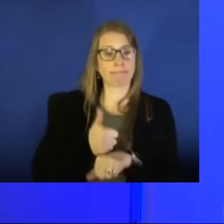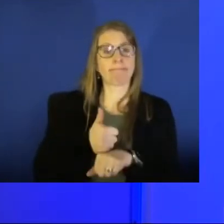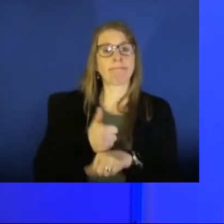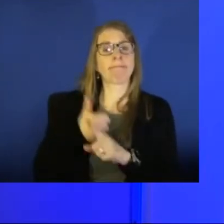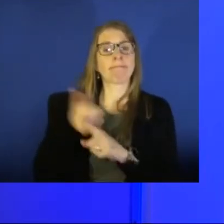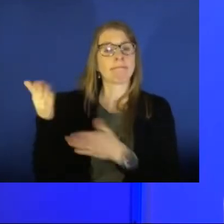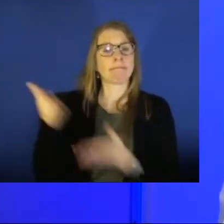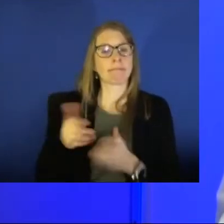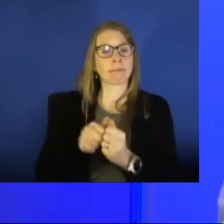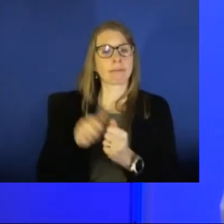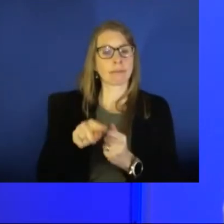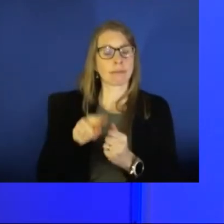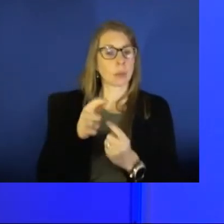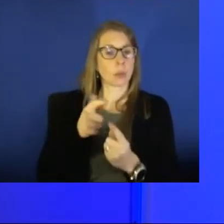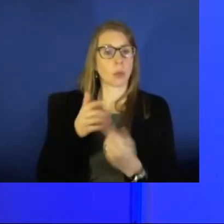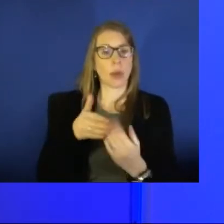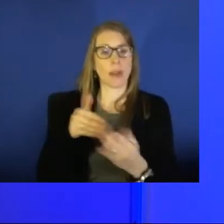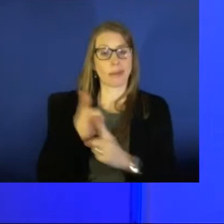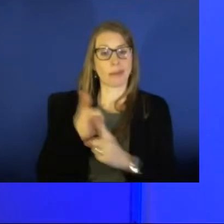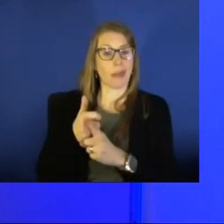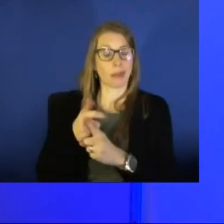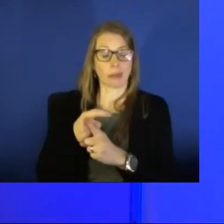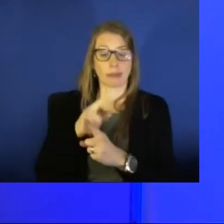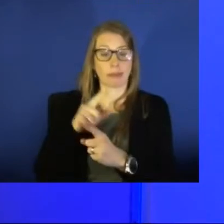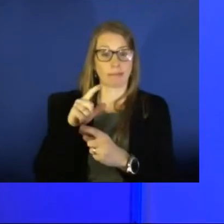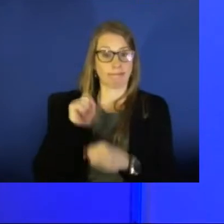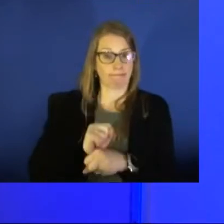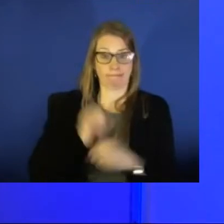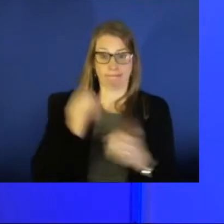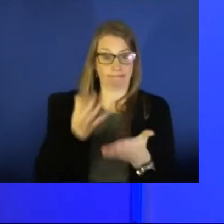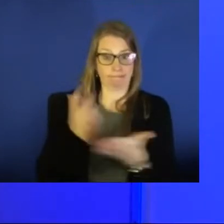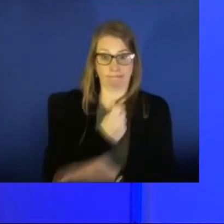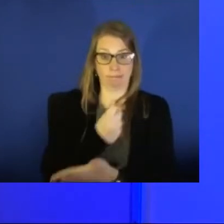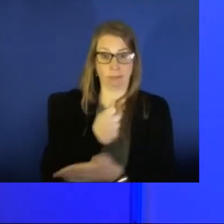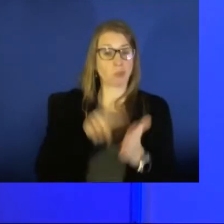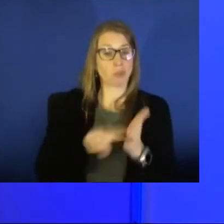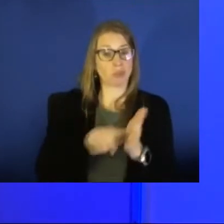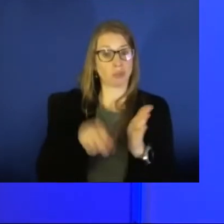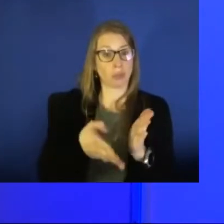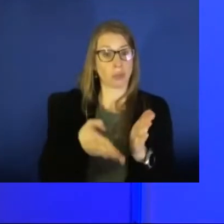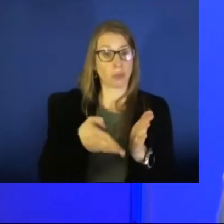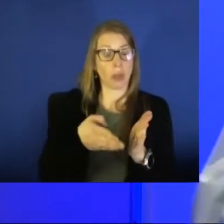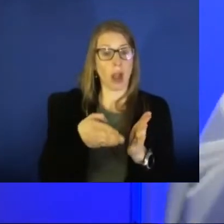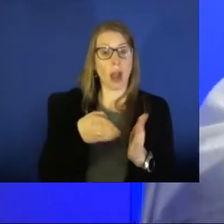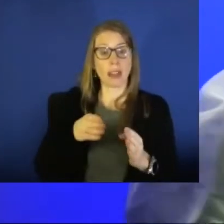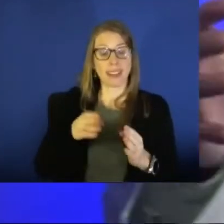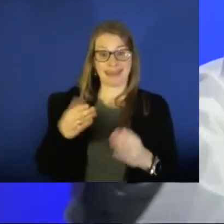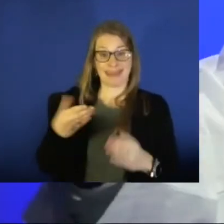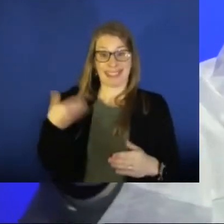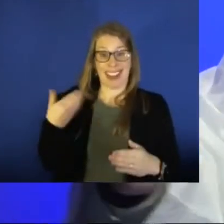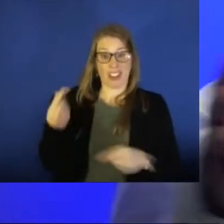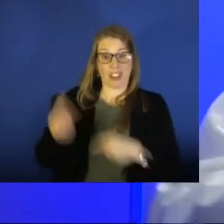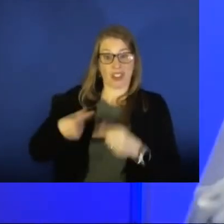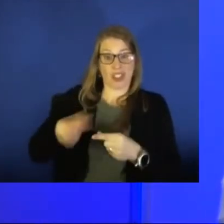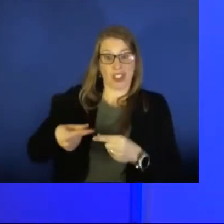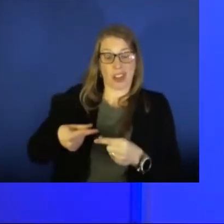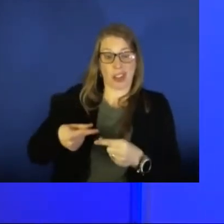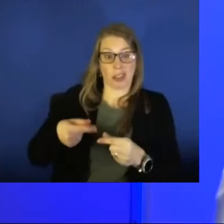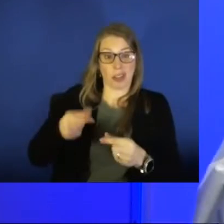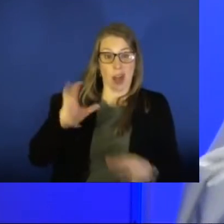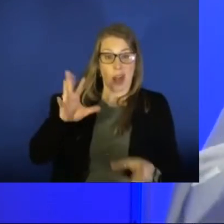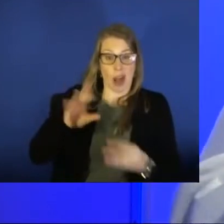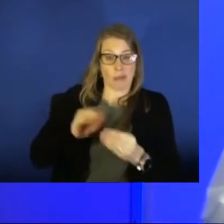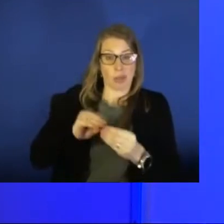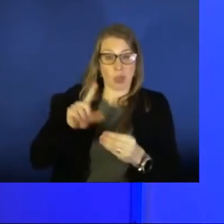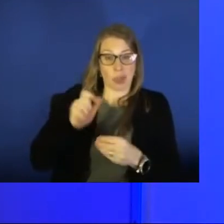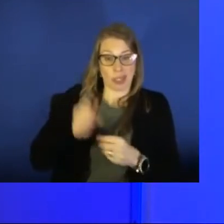came. And there's going to be research done there on millennials looking, kind of at them over 20 years to see if they can sort